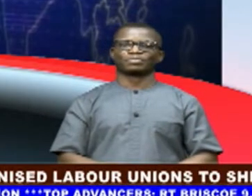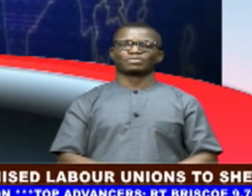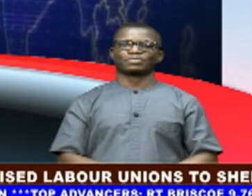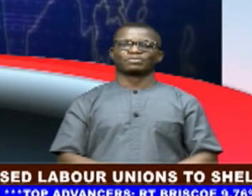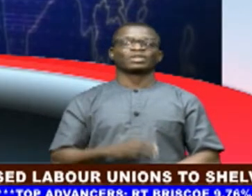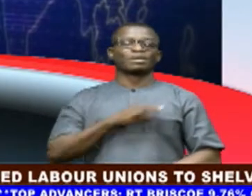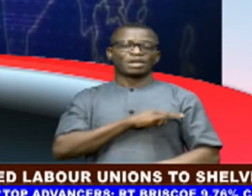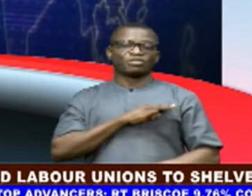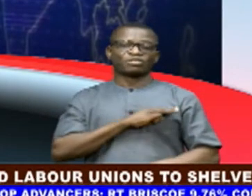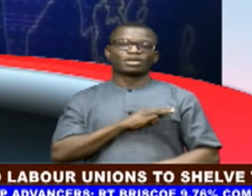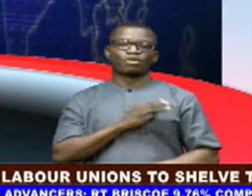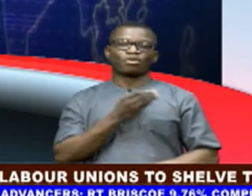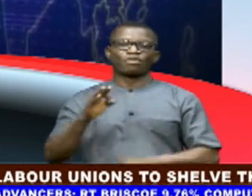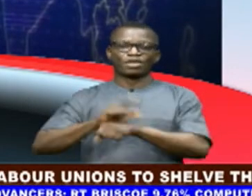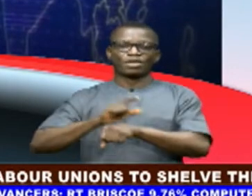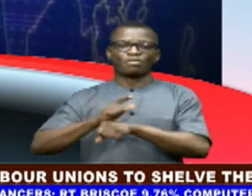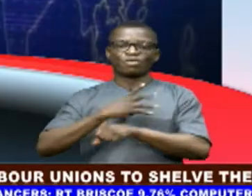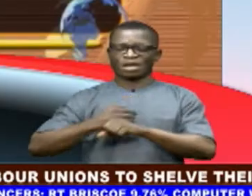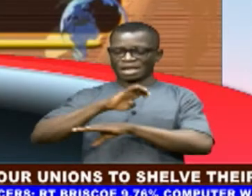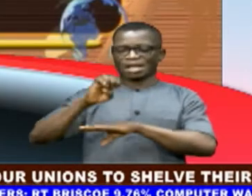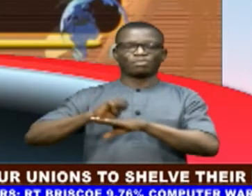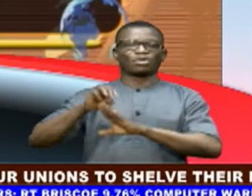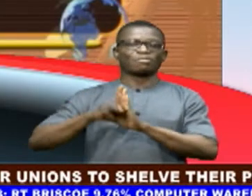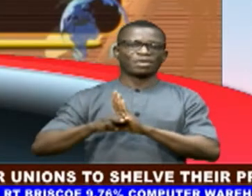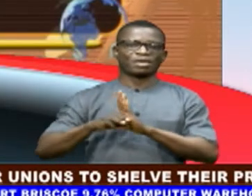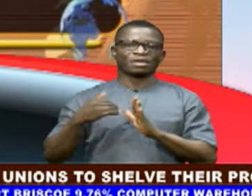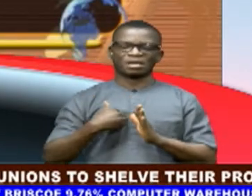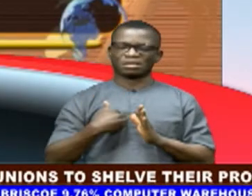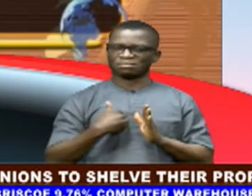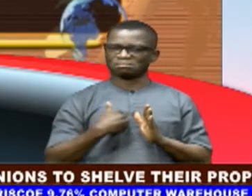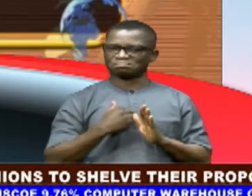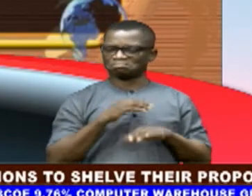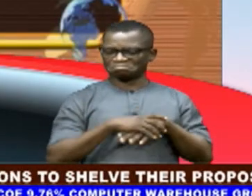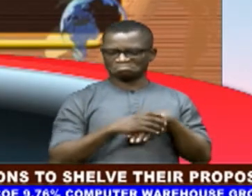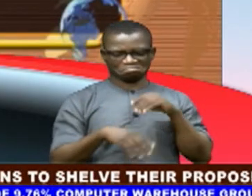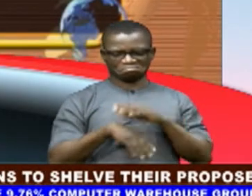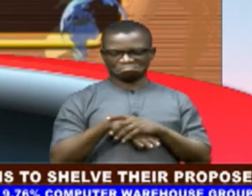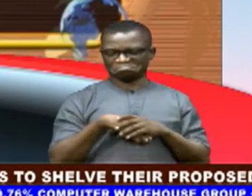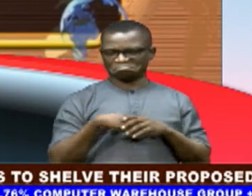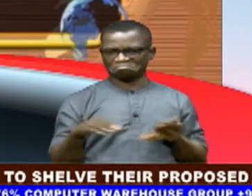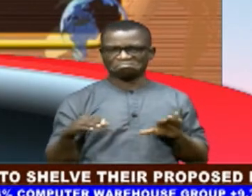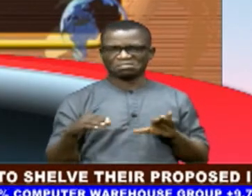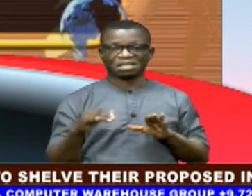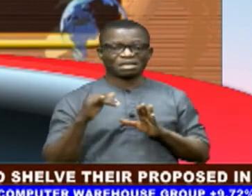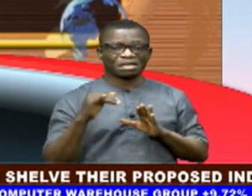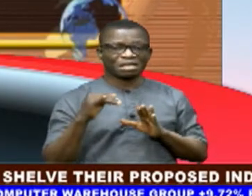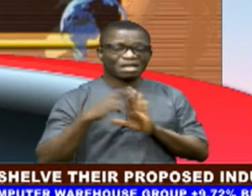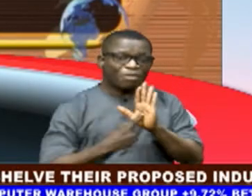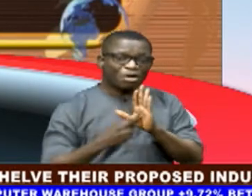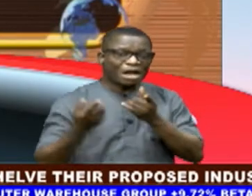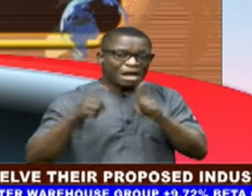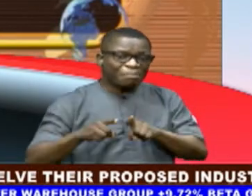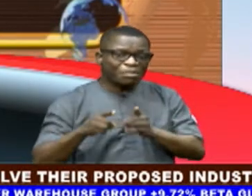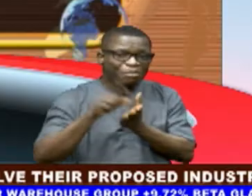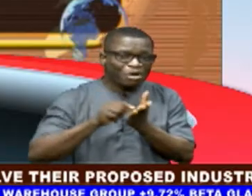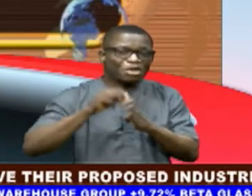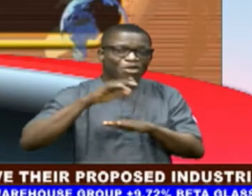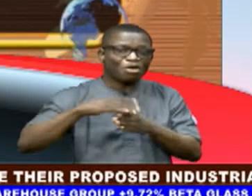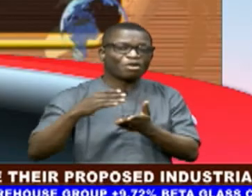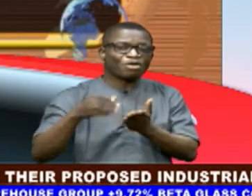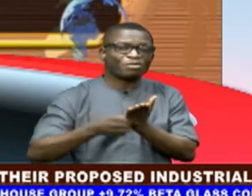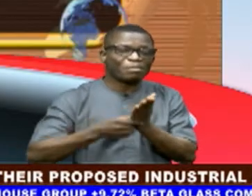The Ministry of Labour and Employment has disowned reports circulating online and published by a newspaper that the President